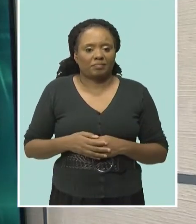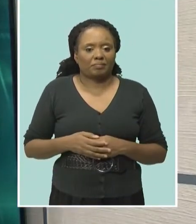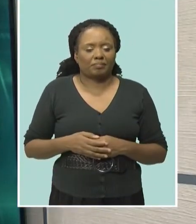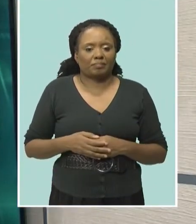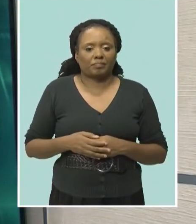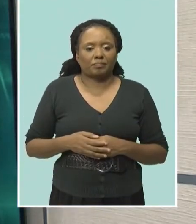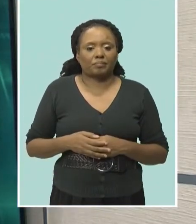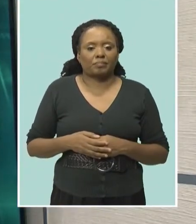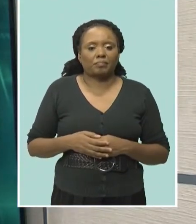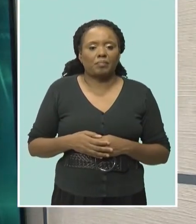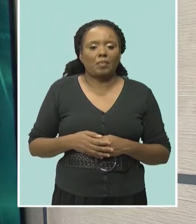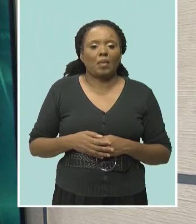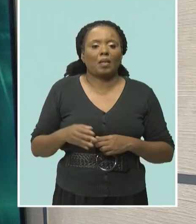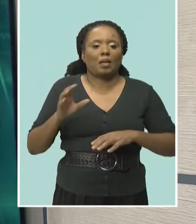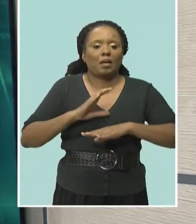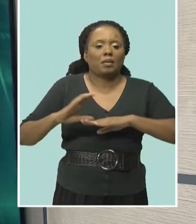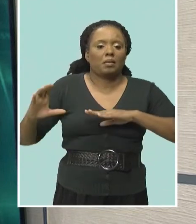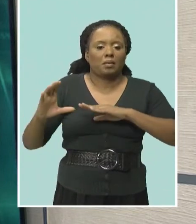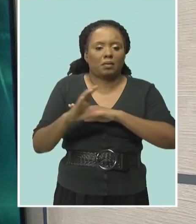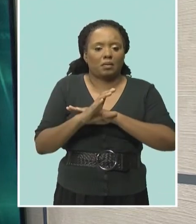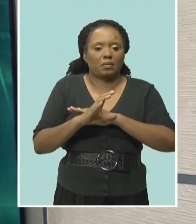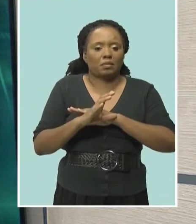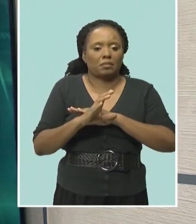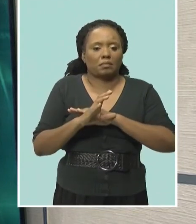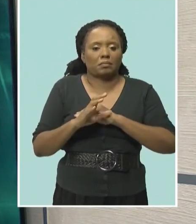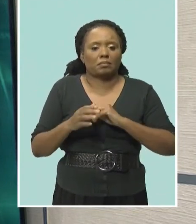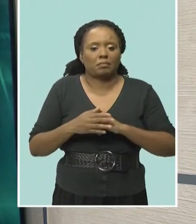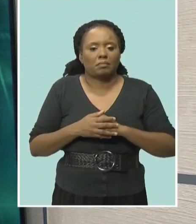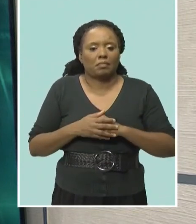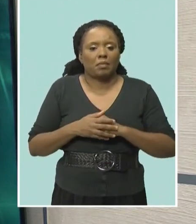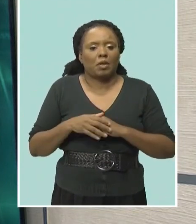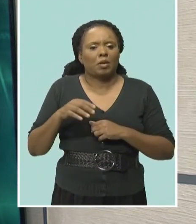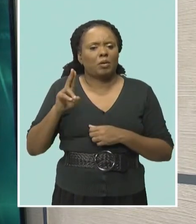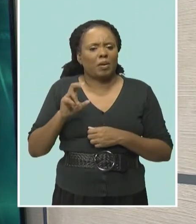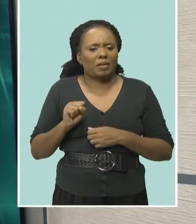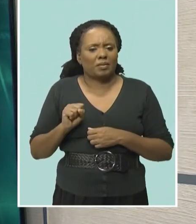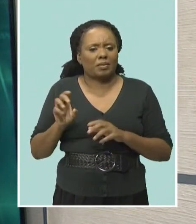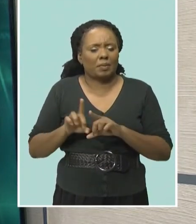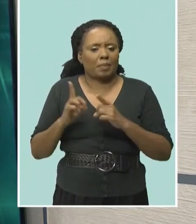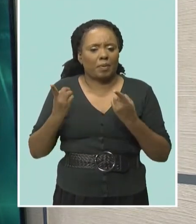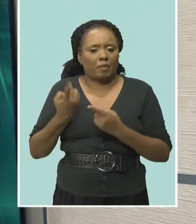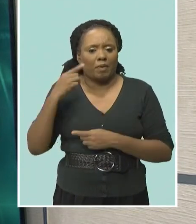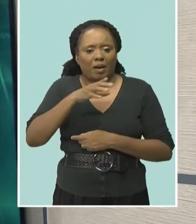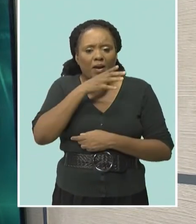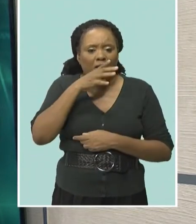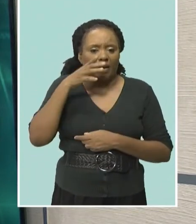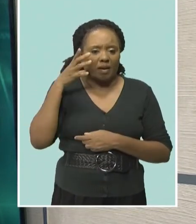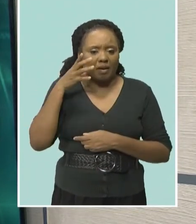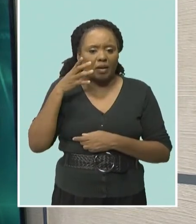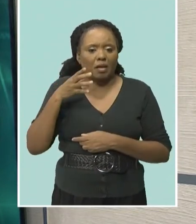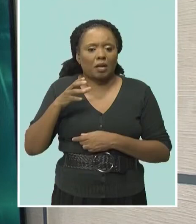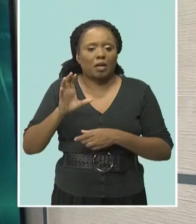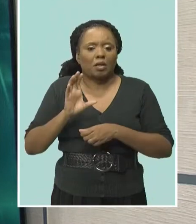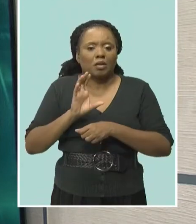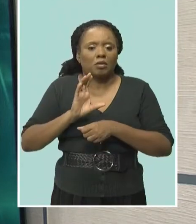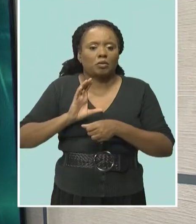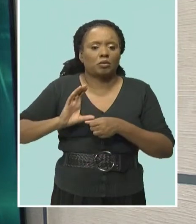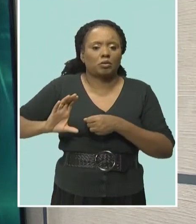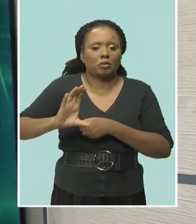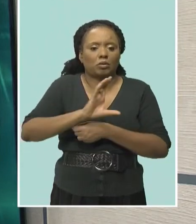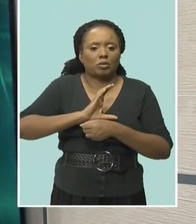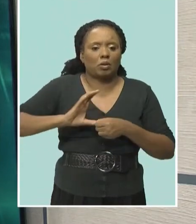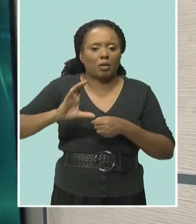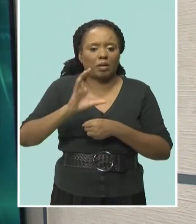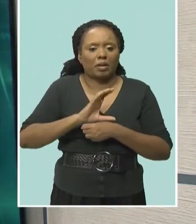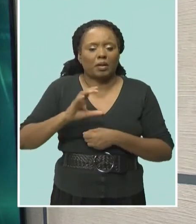In an apparent first, the regionally manufactured United States Department of Agriculture certified organic chocolate brand is now available